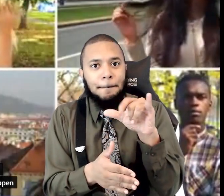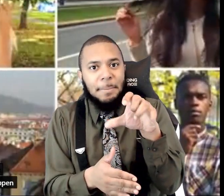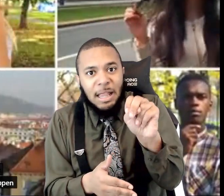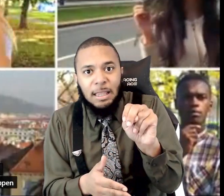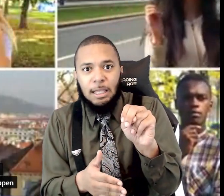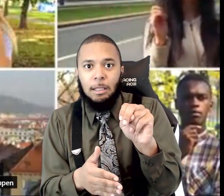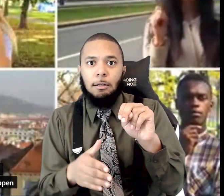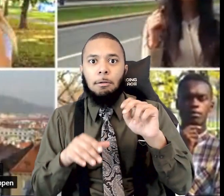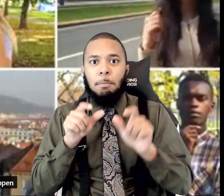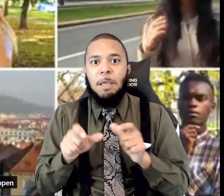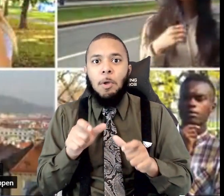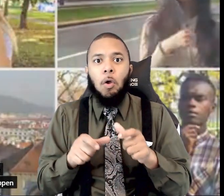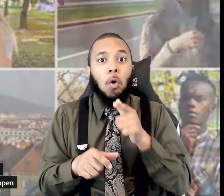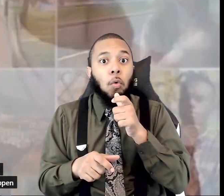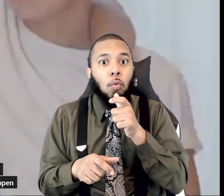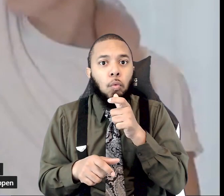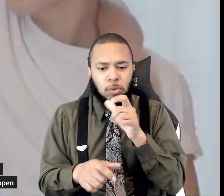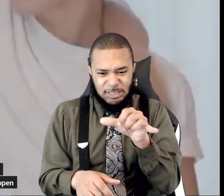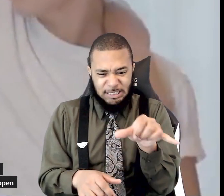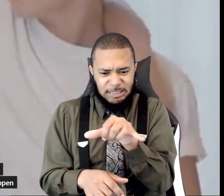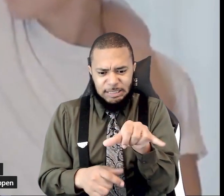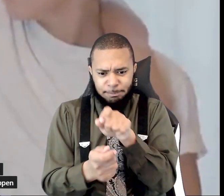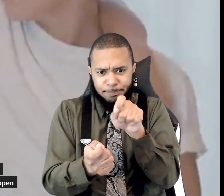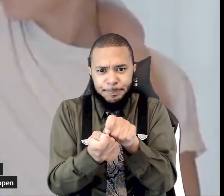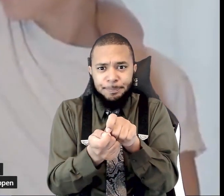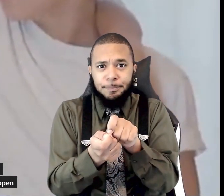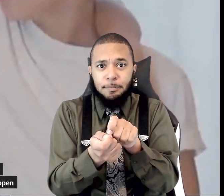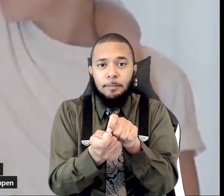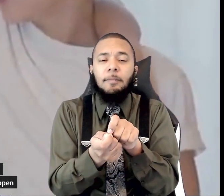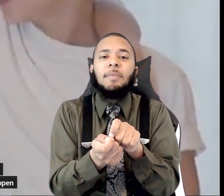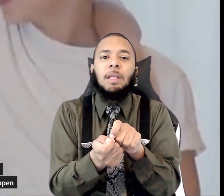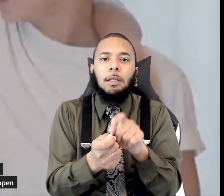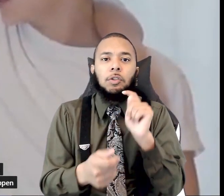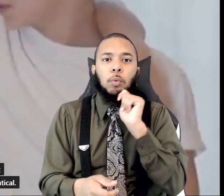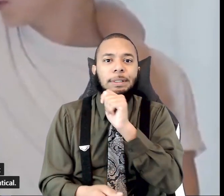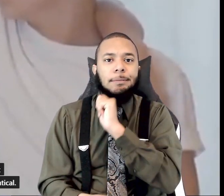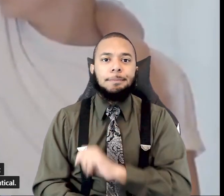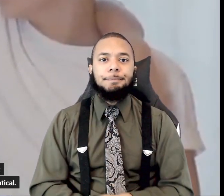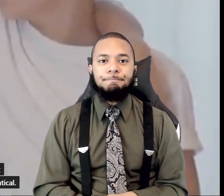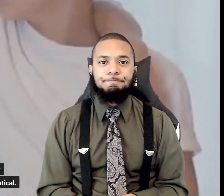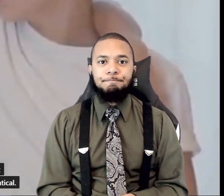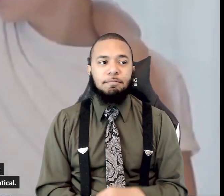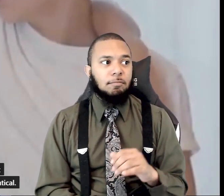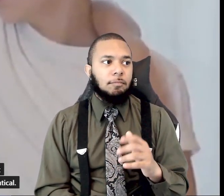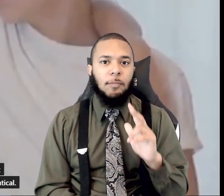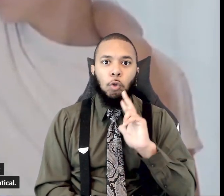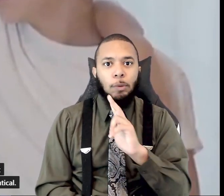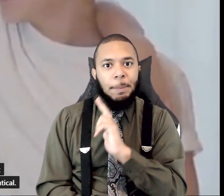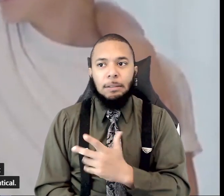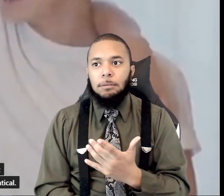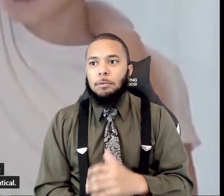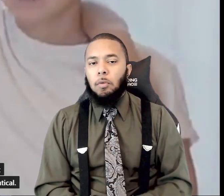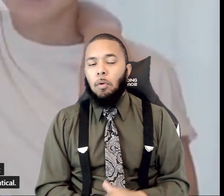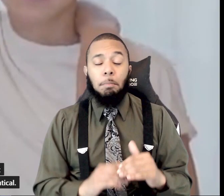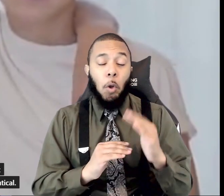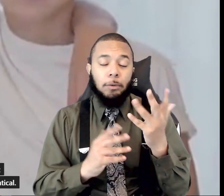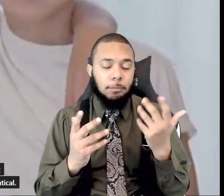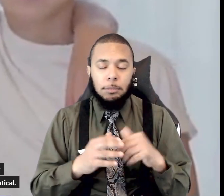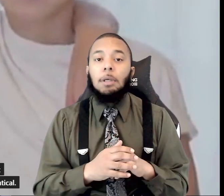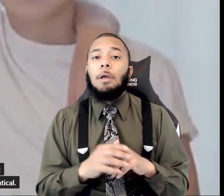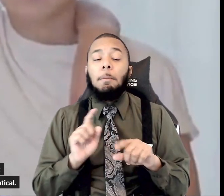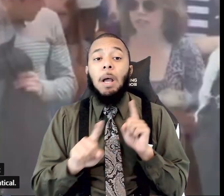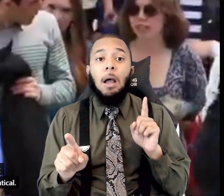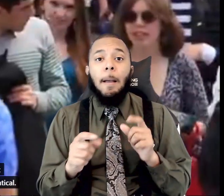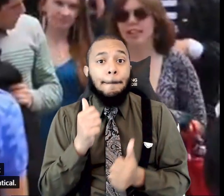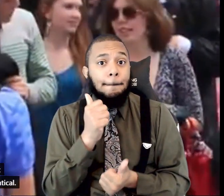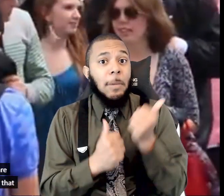are identical are people that are identical twins, okay, or if there happen to be triplets or even higher. But for the most part,